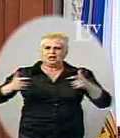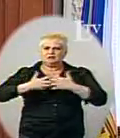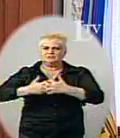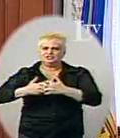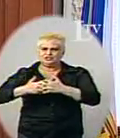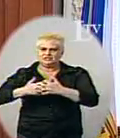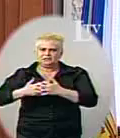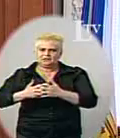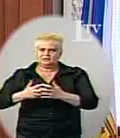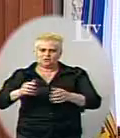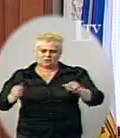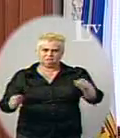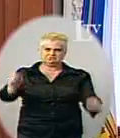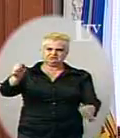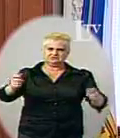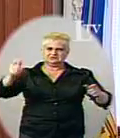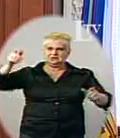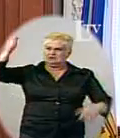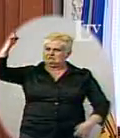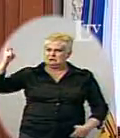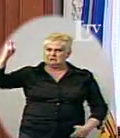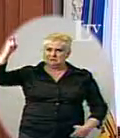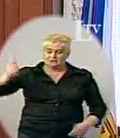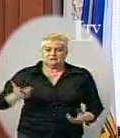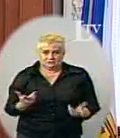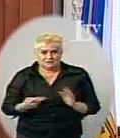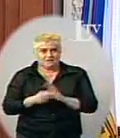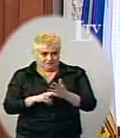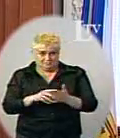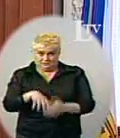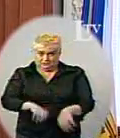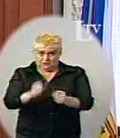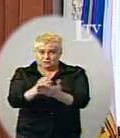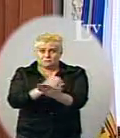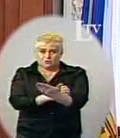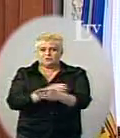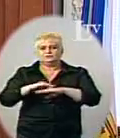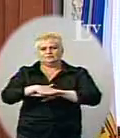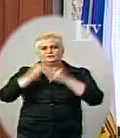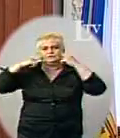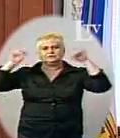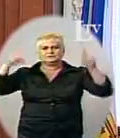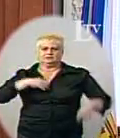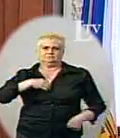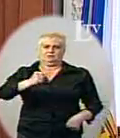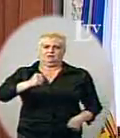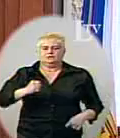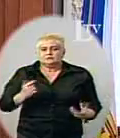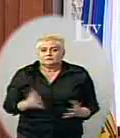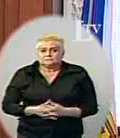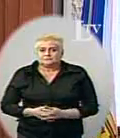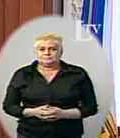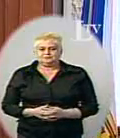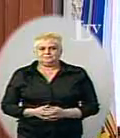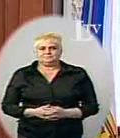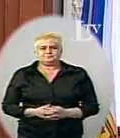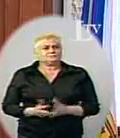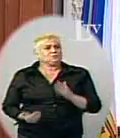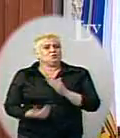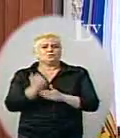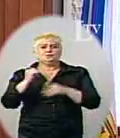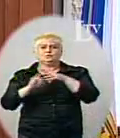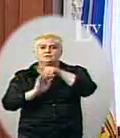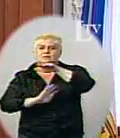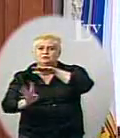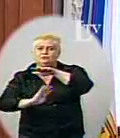thereby enhancing their ability to obtain good jobs. New immigrant. Nova